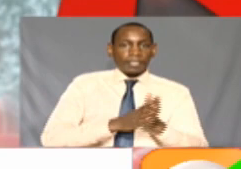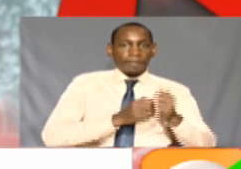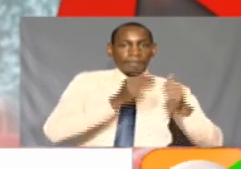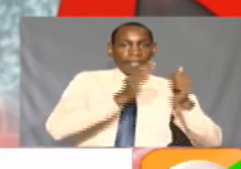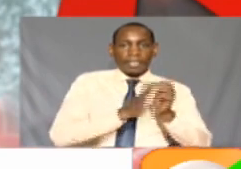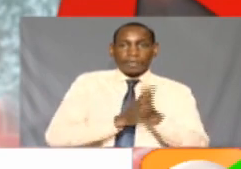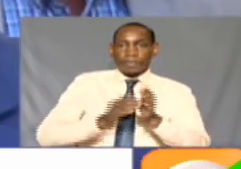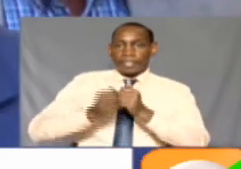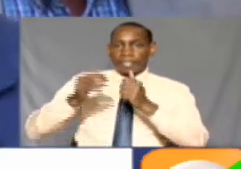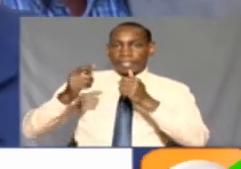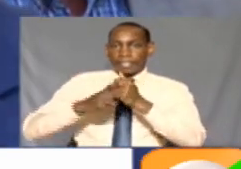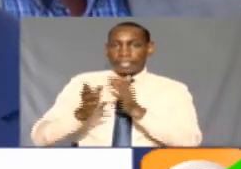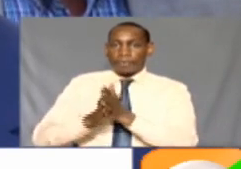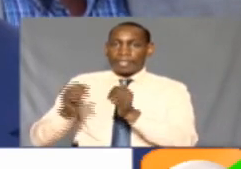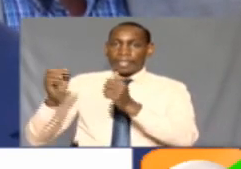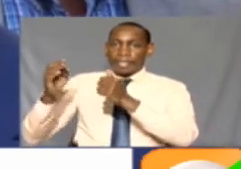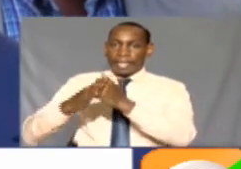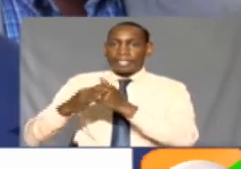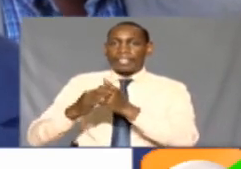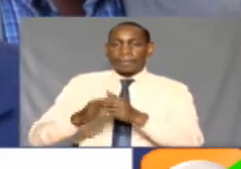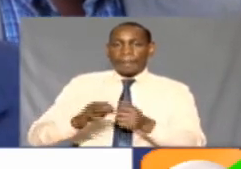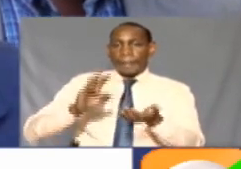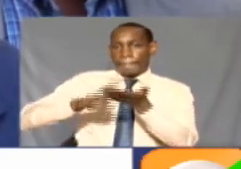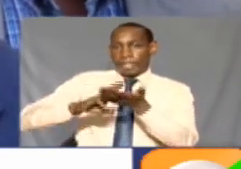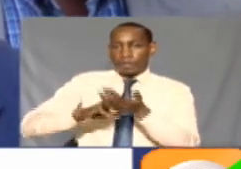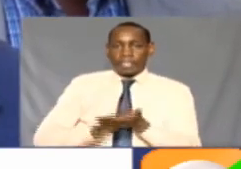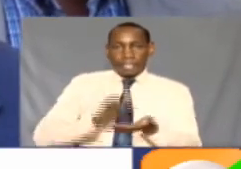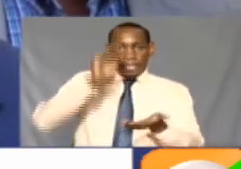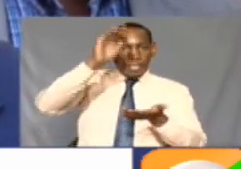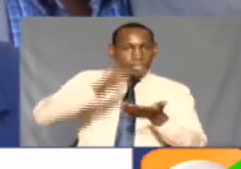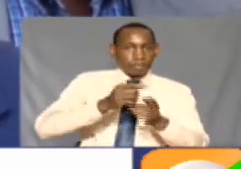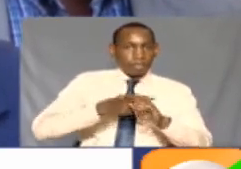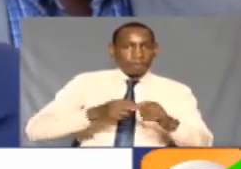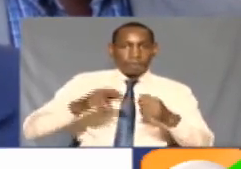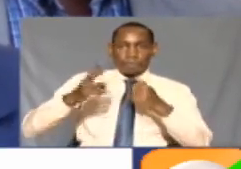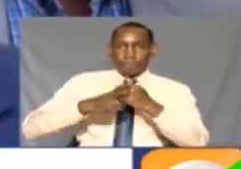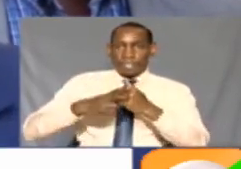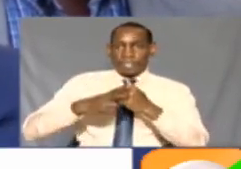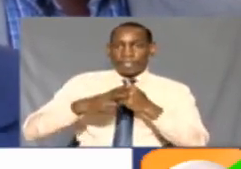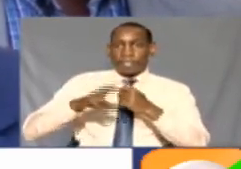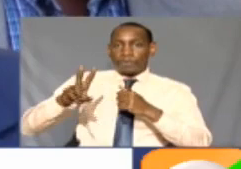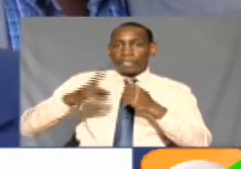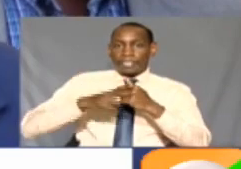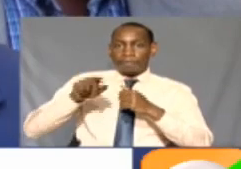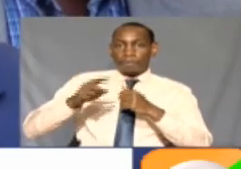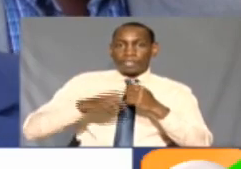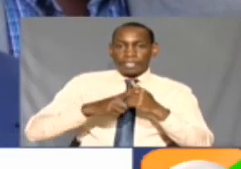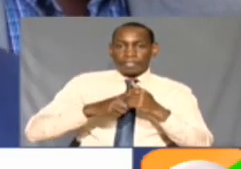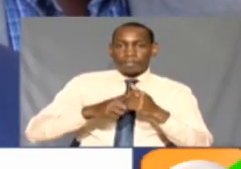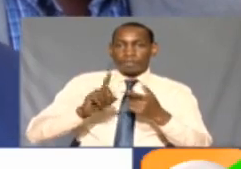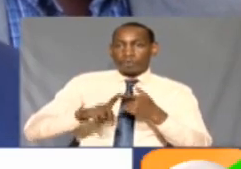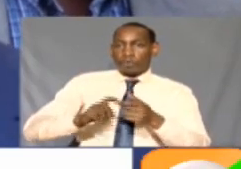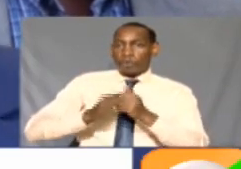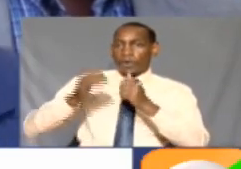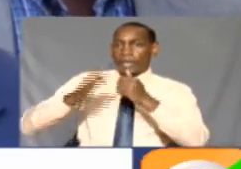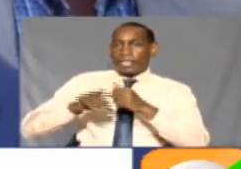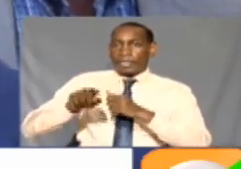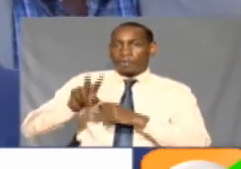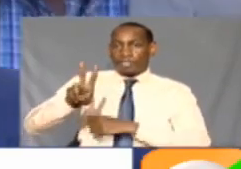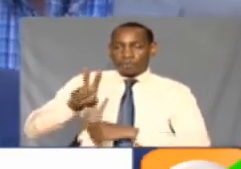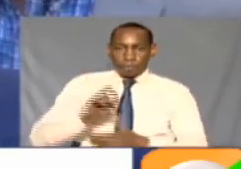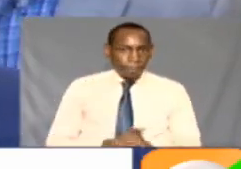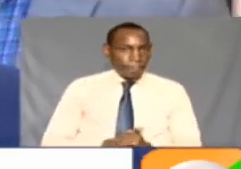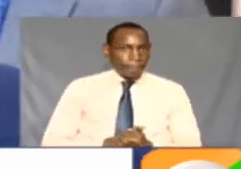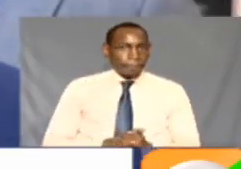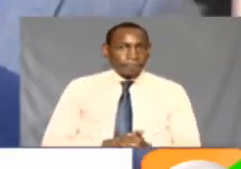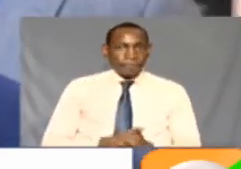and 13 in Migori. We have reduced it from 27.6 to 19.2. It's